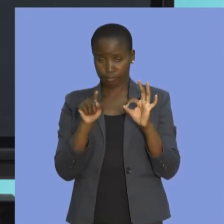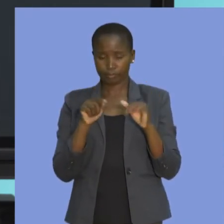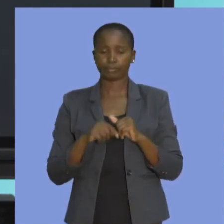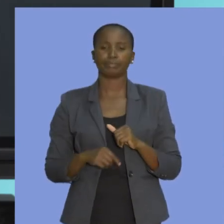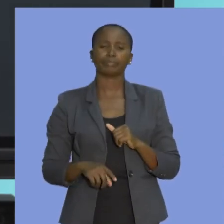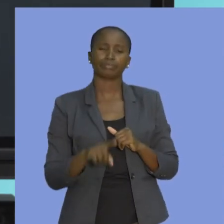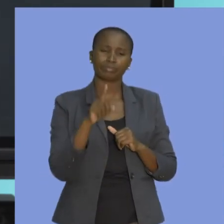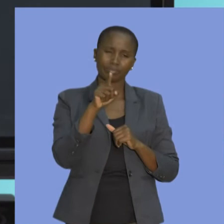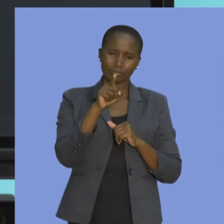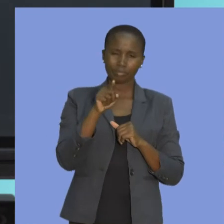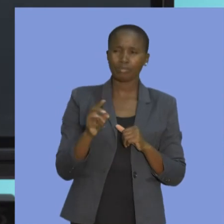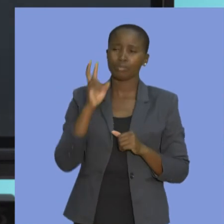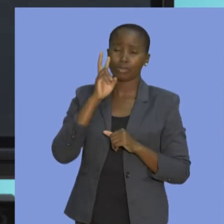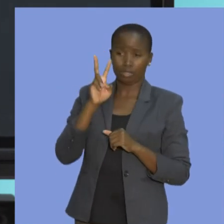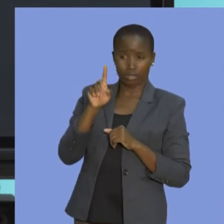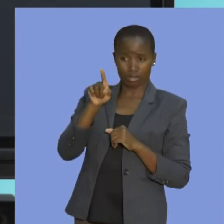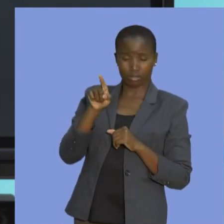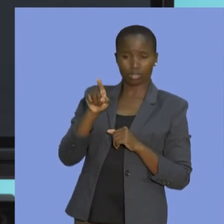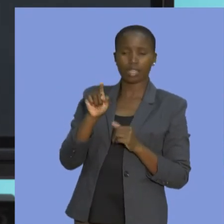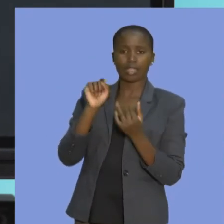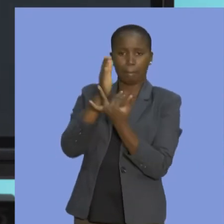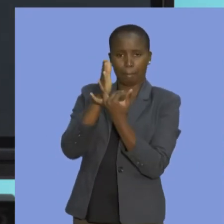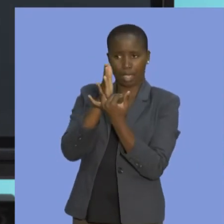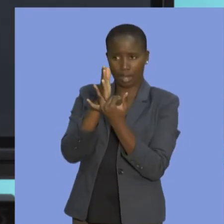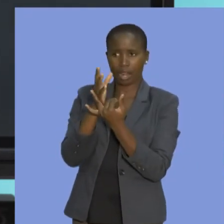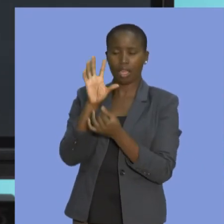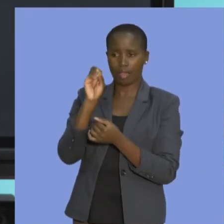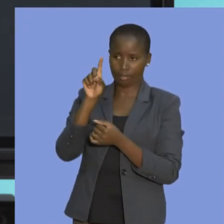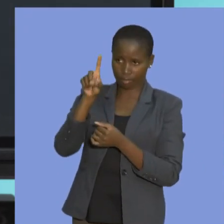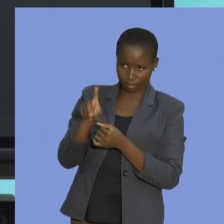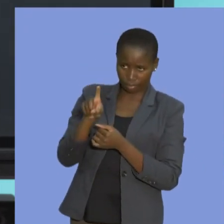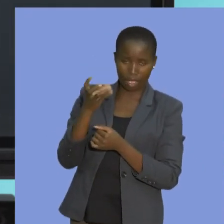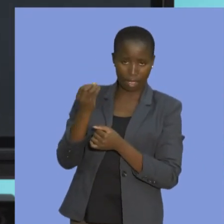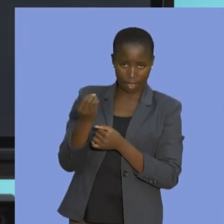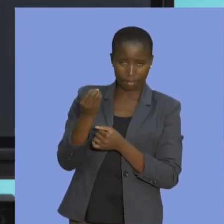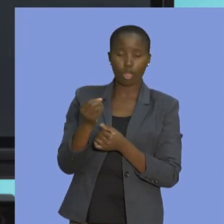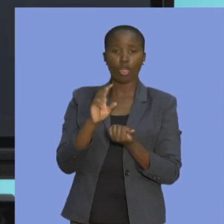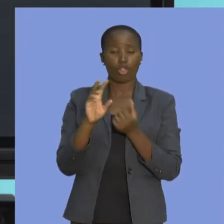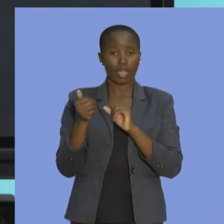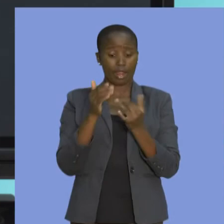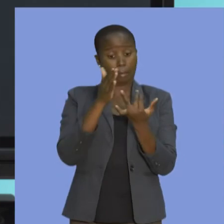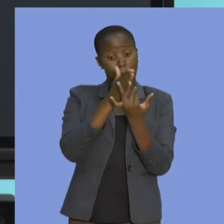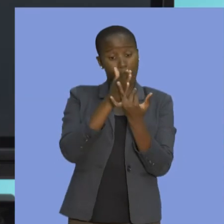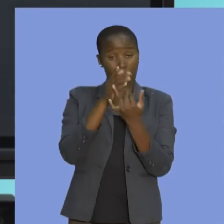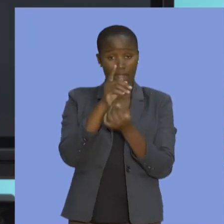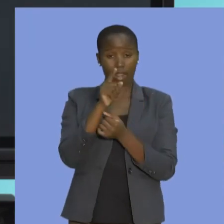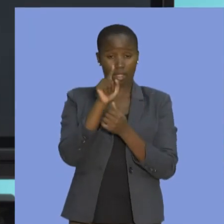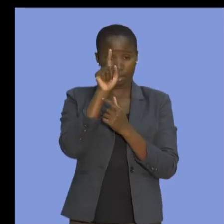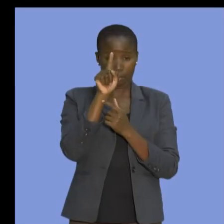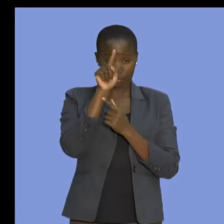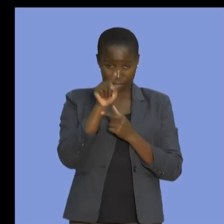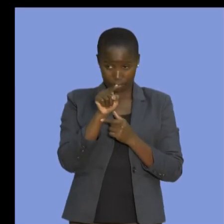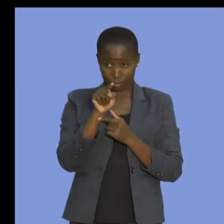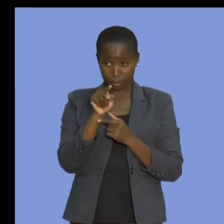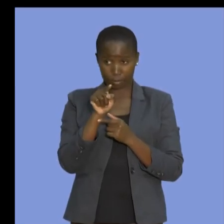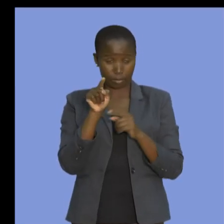This is how we can see that the middle one is the median. Then from the middle from there to there,